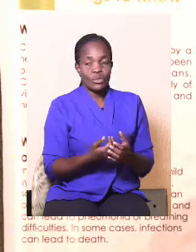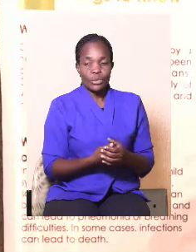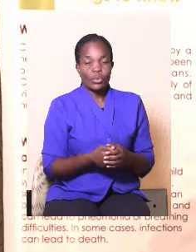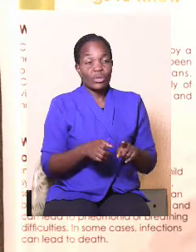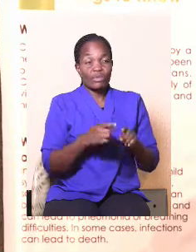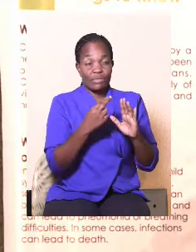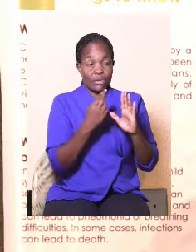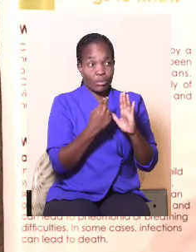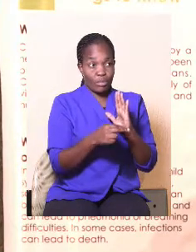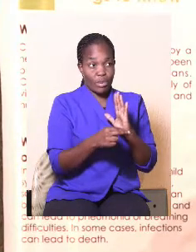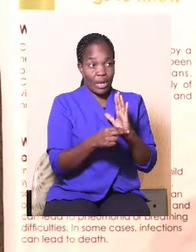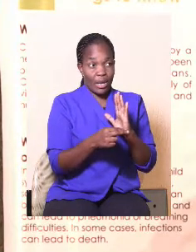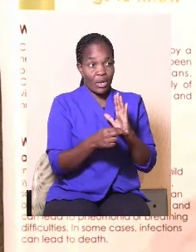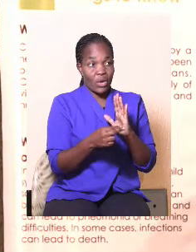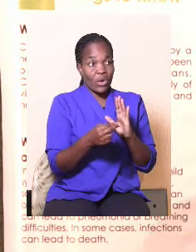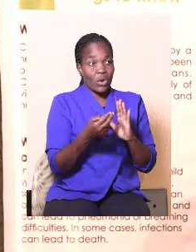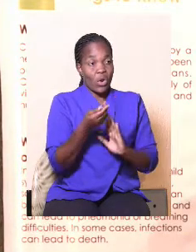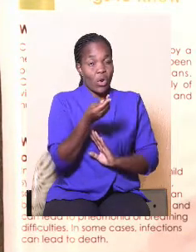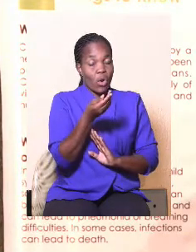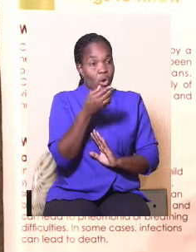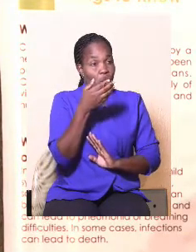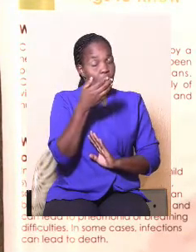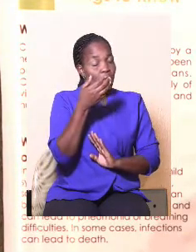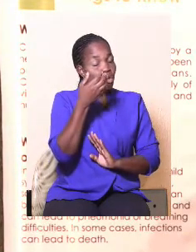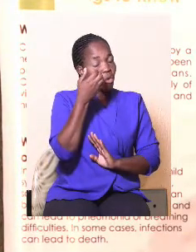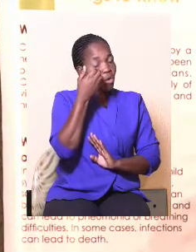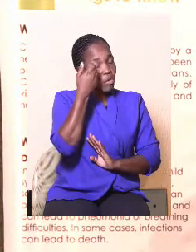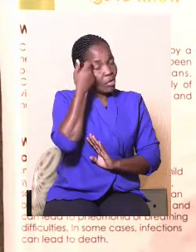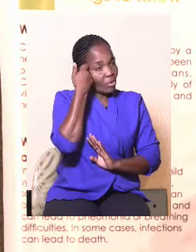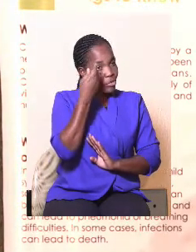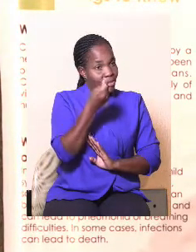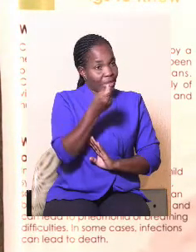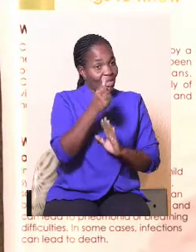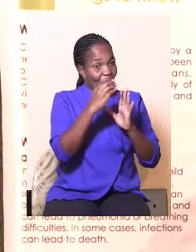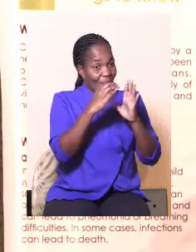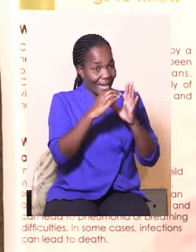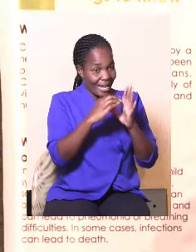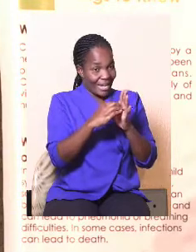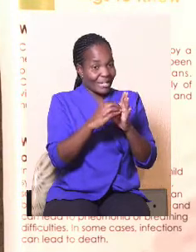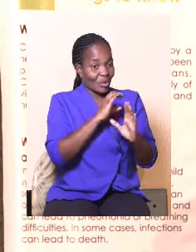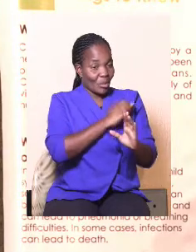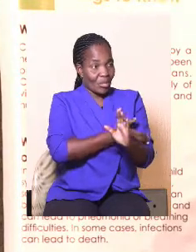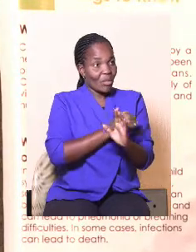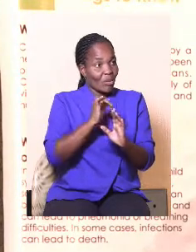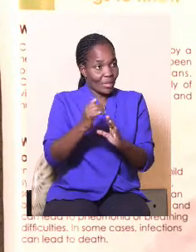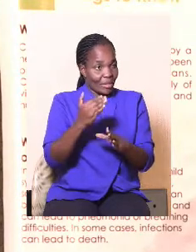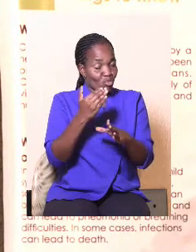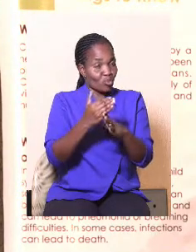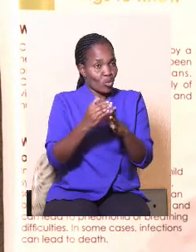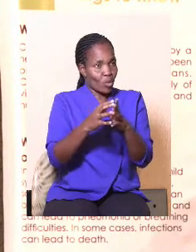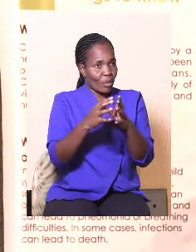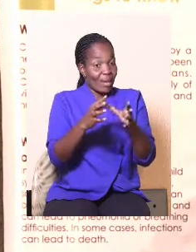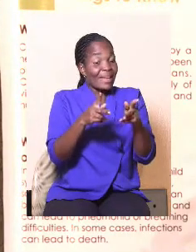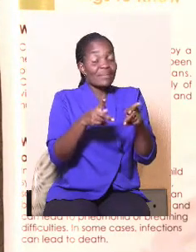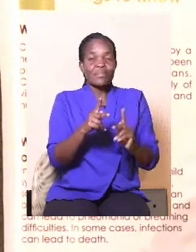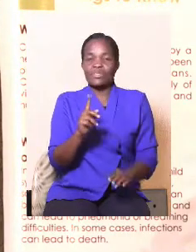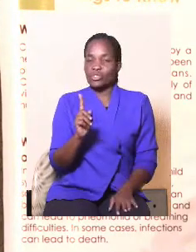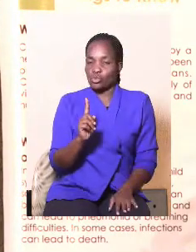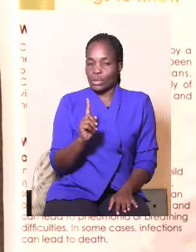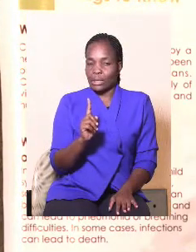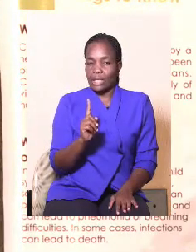law, the State Finance Act, to extend the budget, because the State Finance Act allows